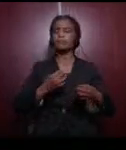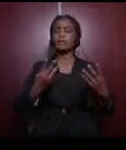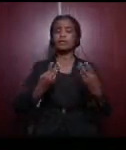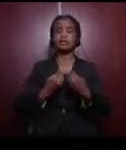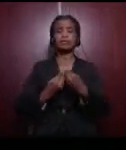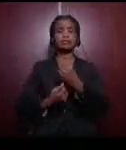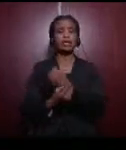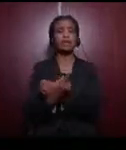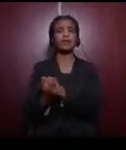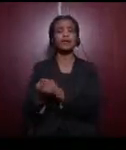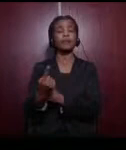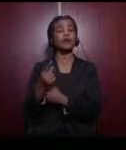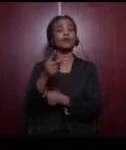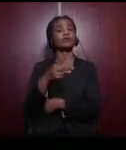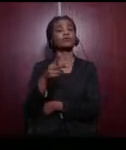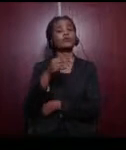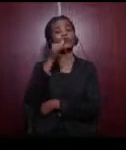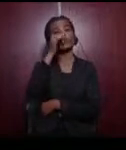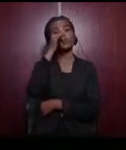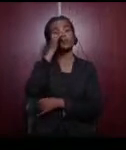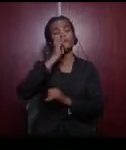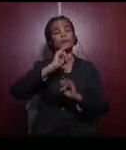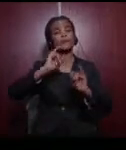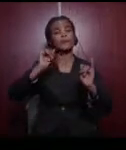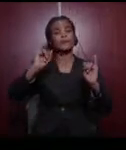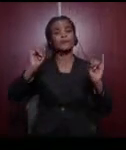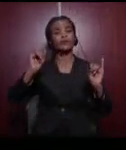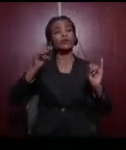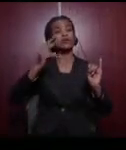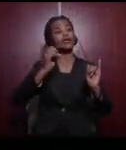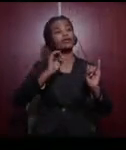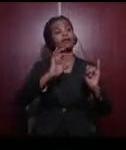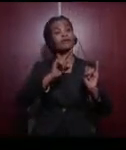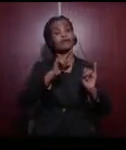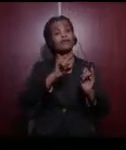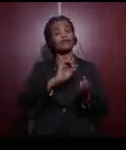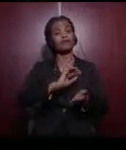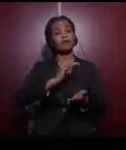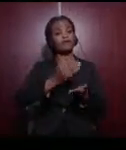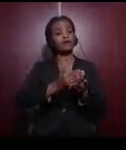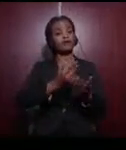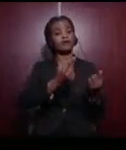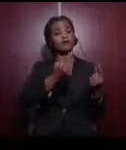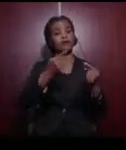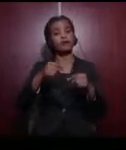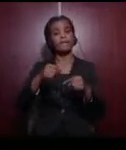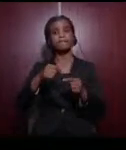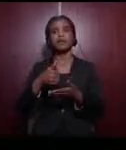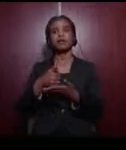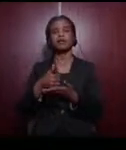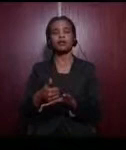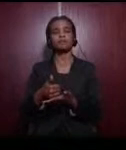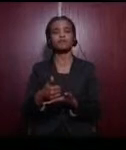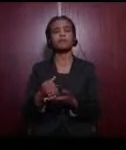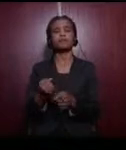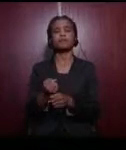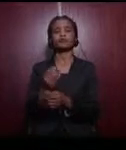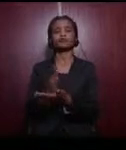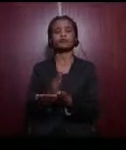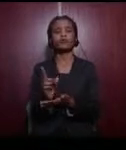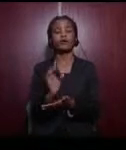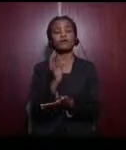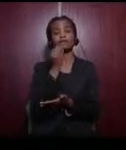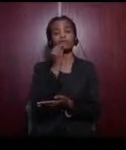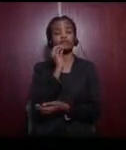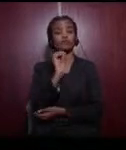kodimo. But if e ka tla ya tlo thusa di NPOs, wa kgonahala hore dijo di be teng ko di NPOs ntse thusang